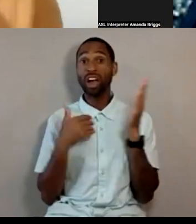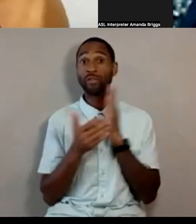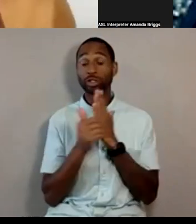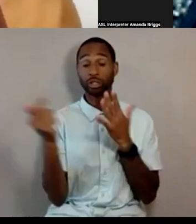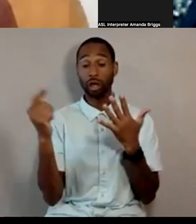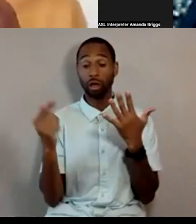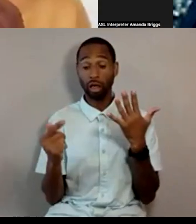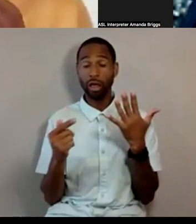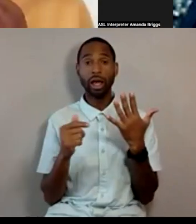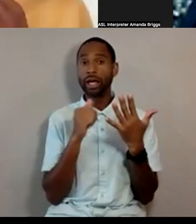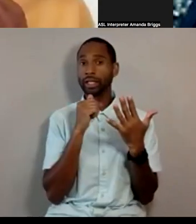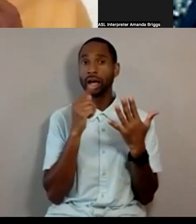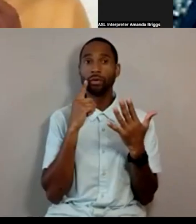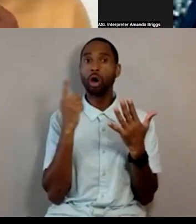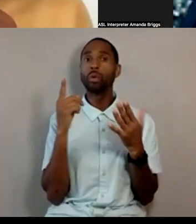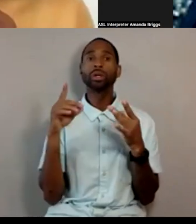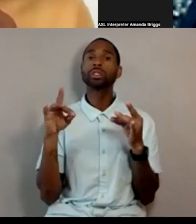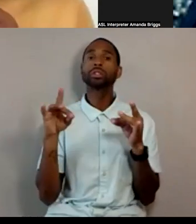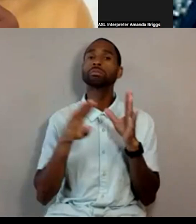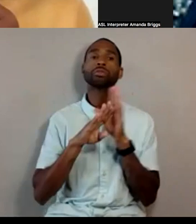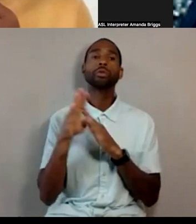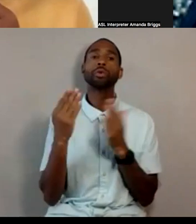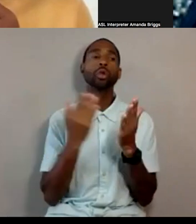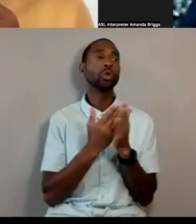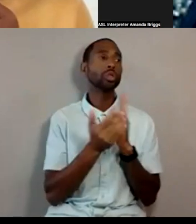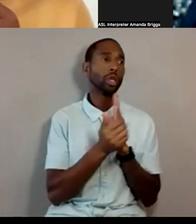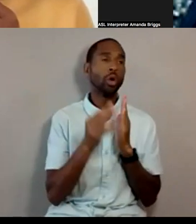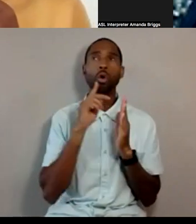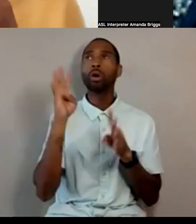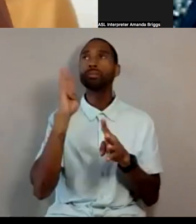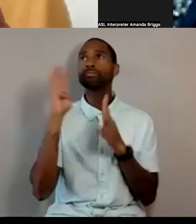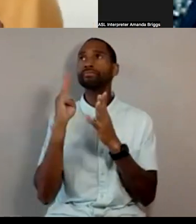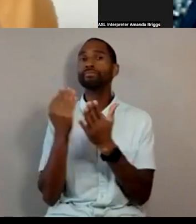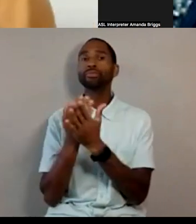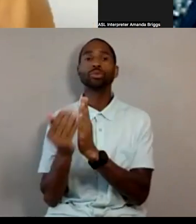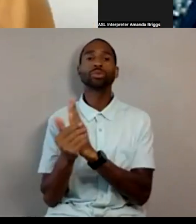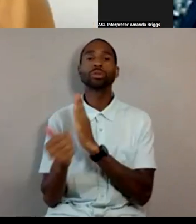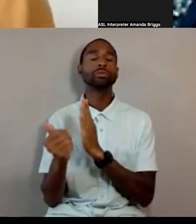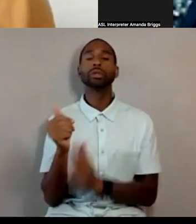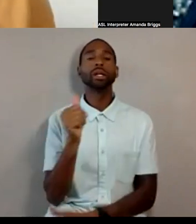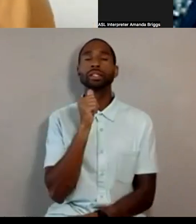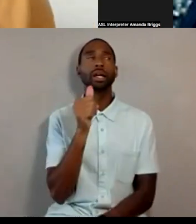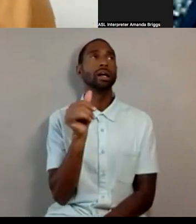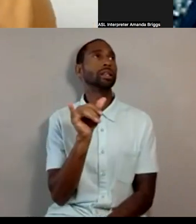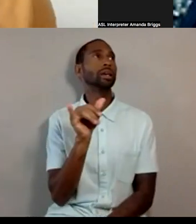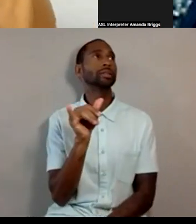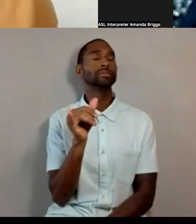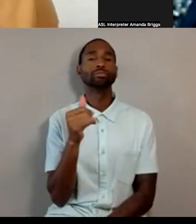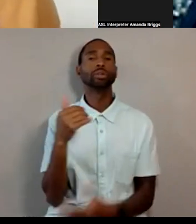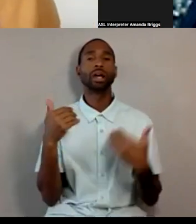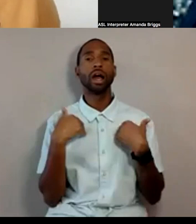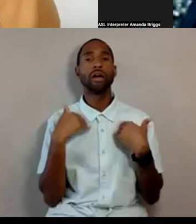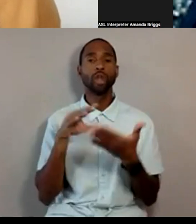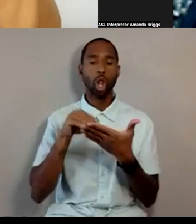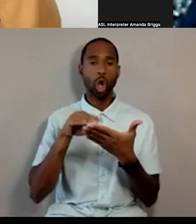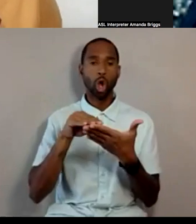not, right? We're always developing new skills. We're always creating new skills. So it's not that we have to learn